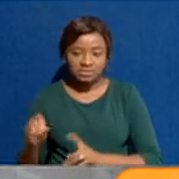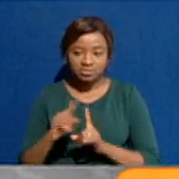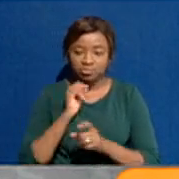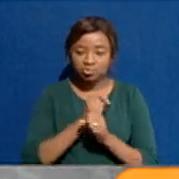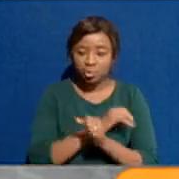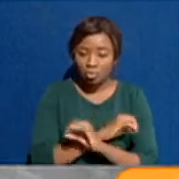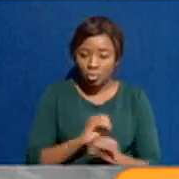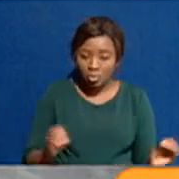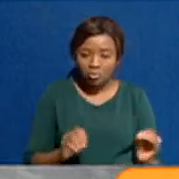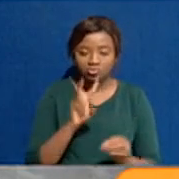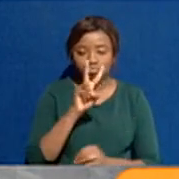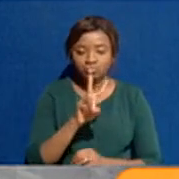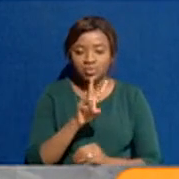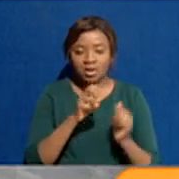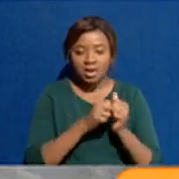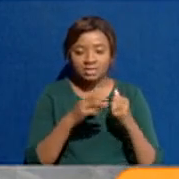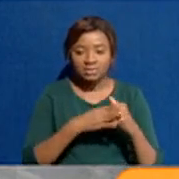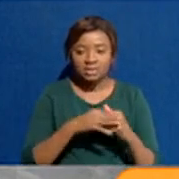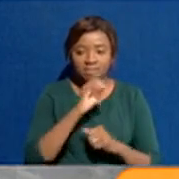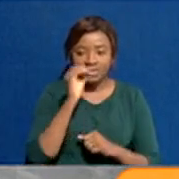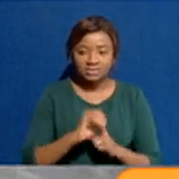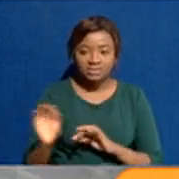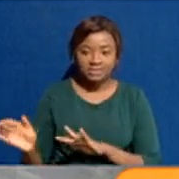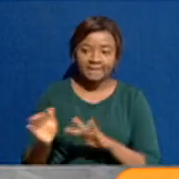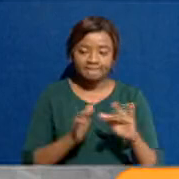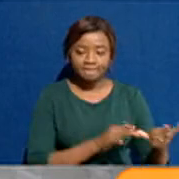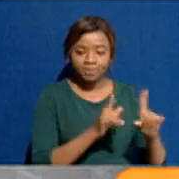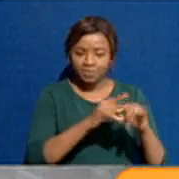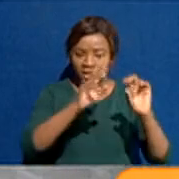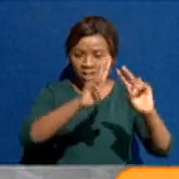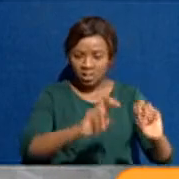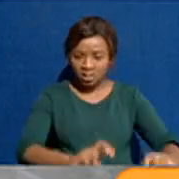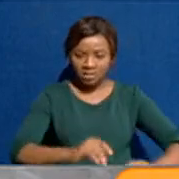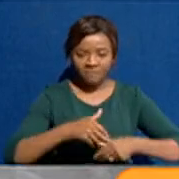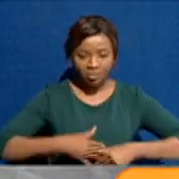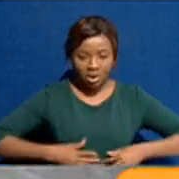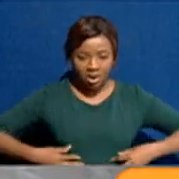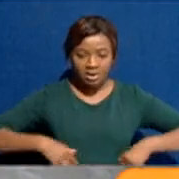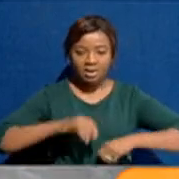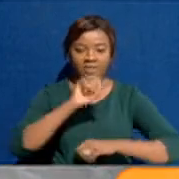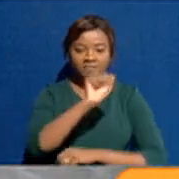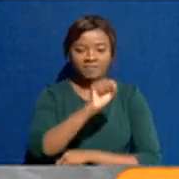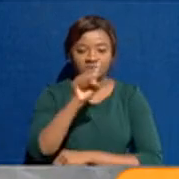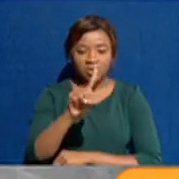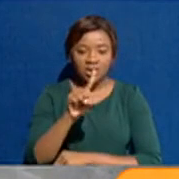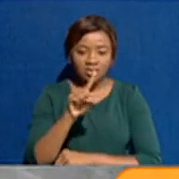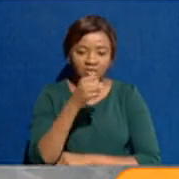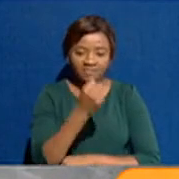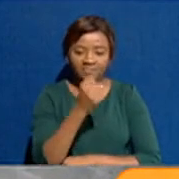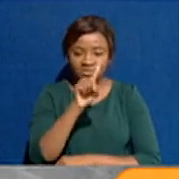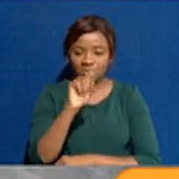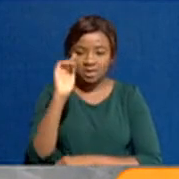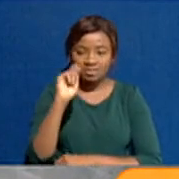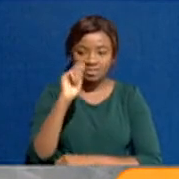13%. On hunger and drought issues, the survey showed that a majority of Kenyans, 51%, have not slept